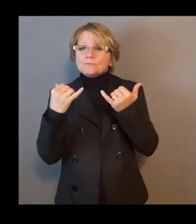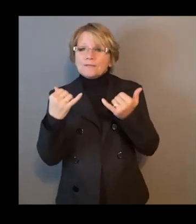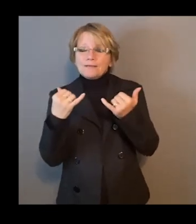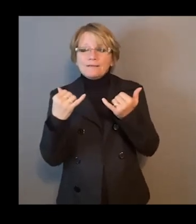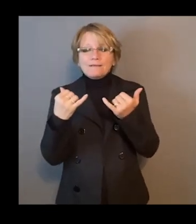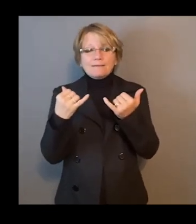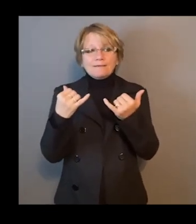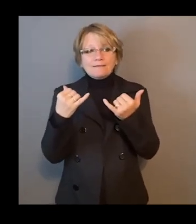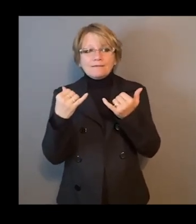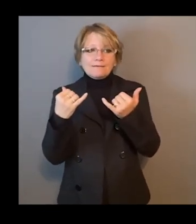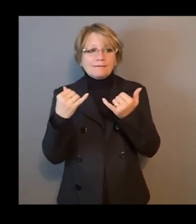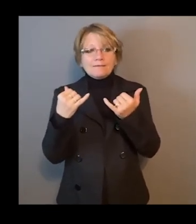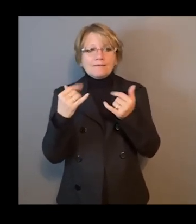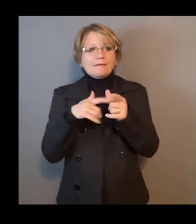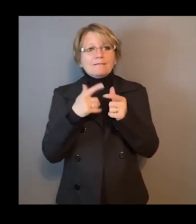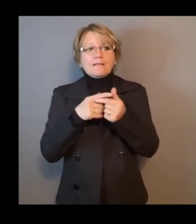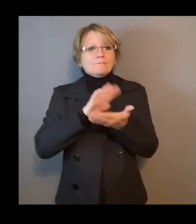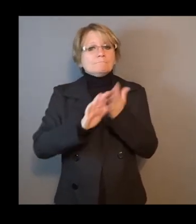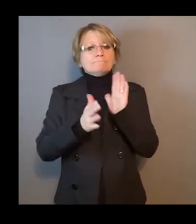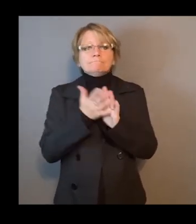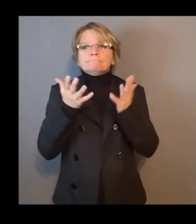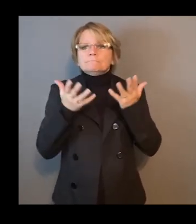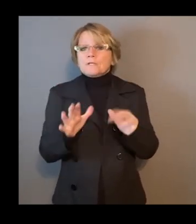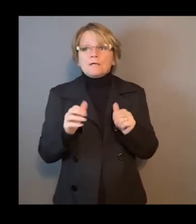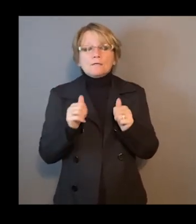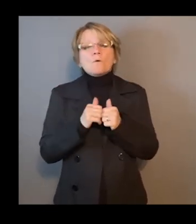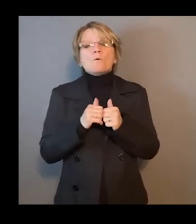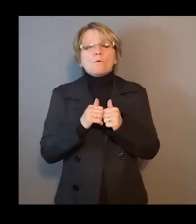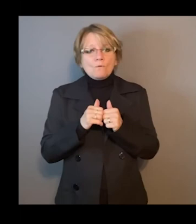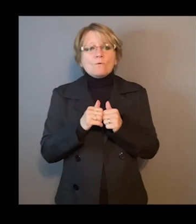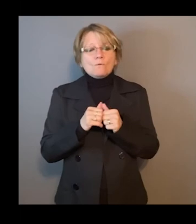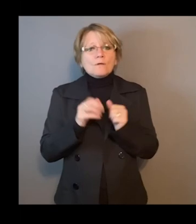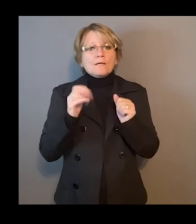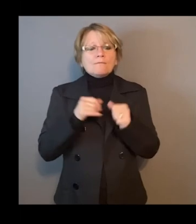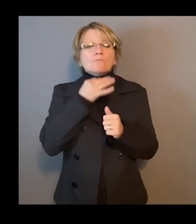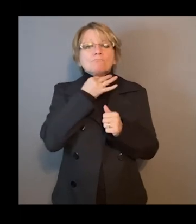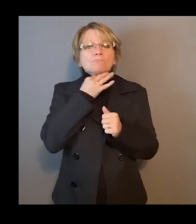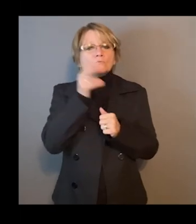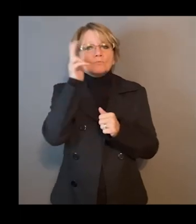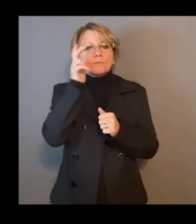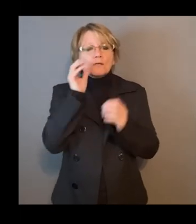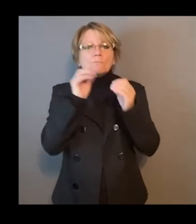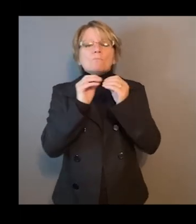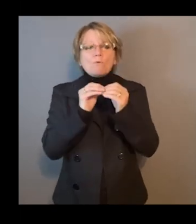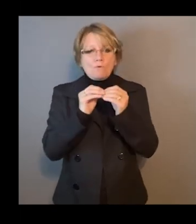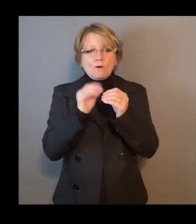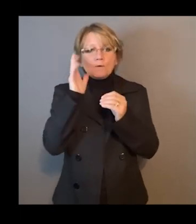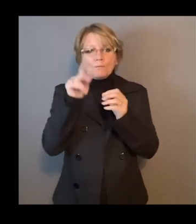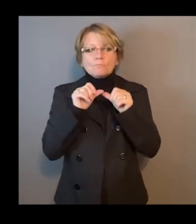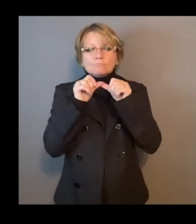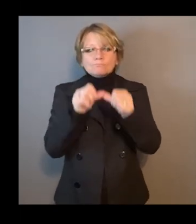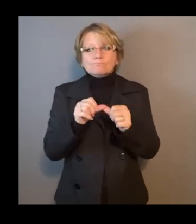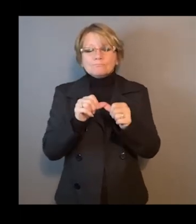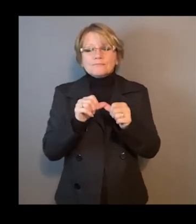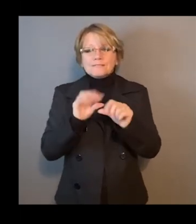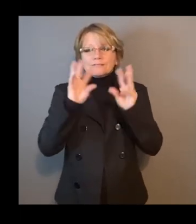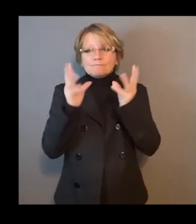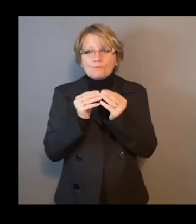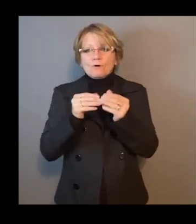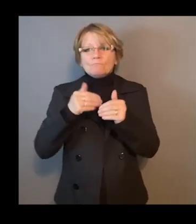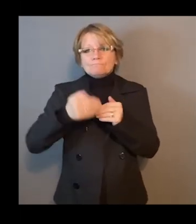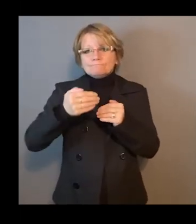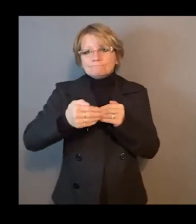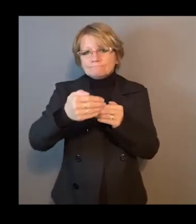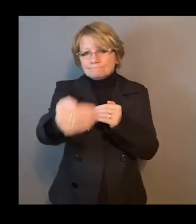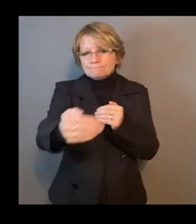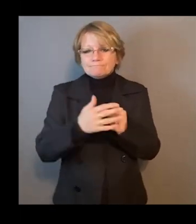be a lot of things that are going to be left on the table that we're going to think about. Oh man, I would love to hear more about that. But that's why these series are important, as we